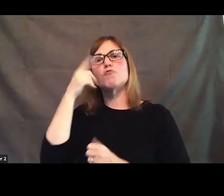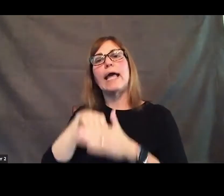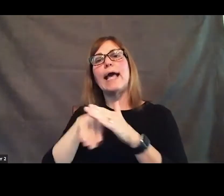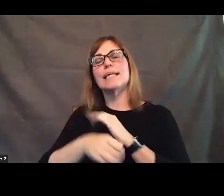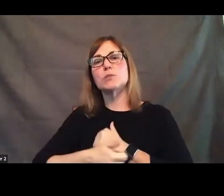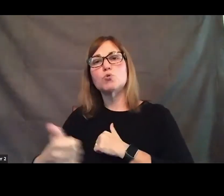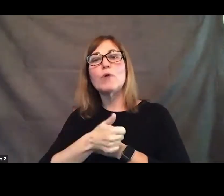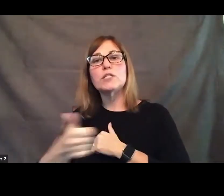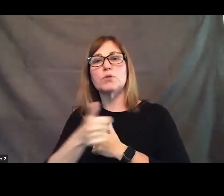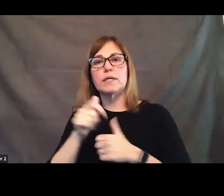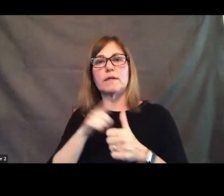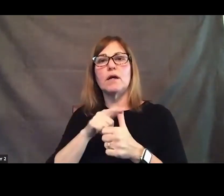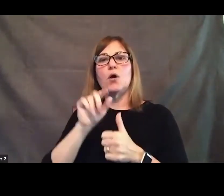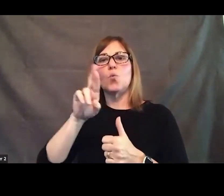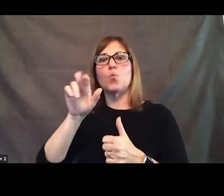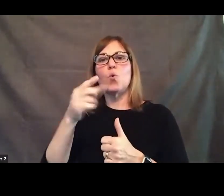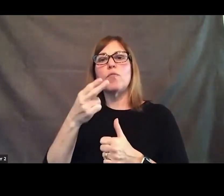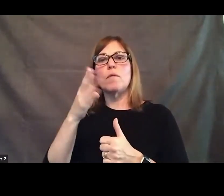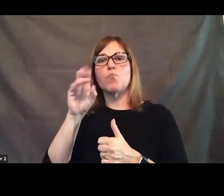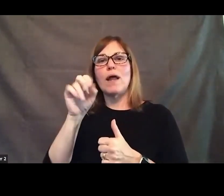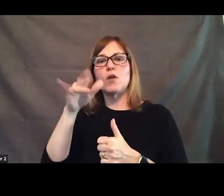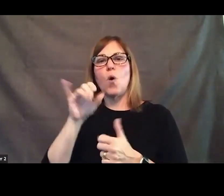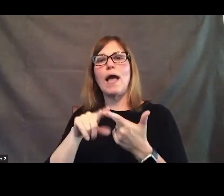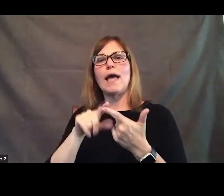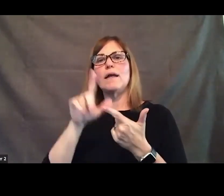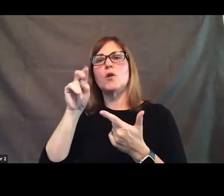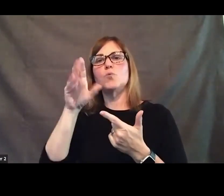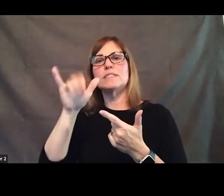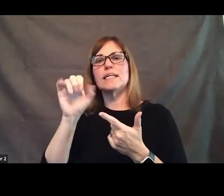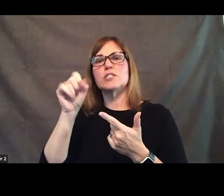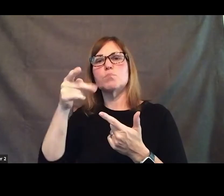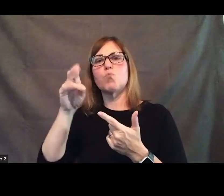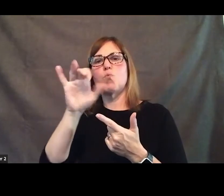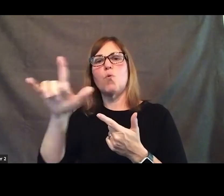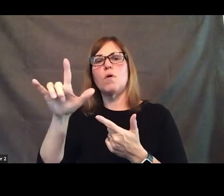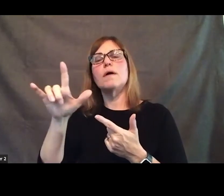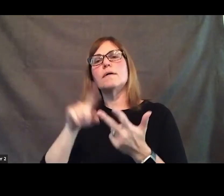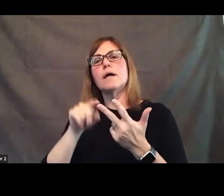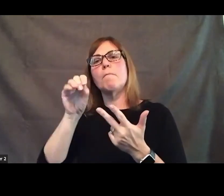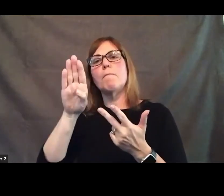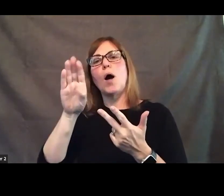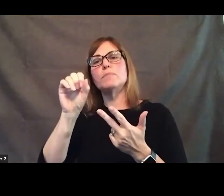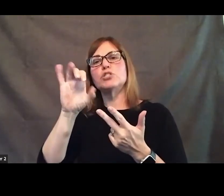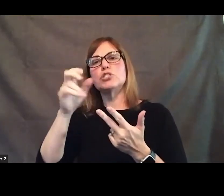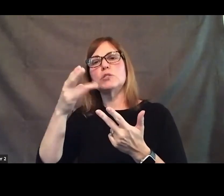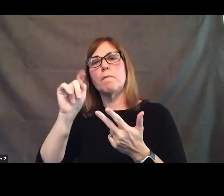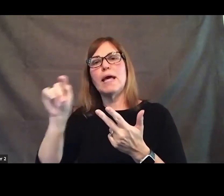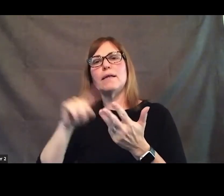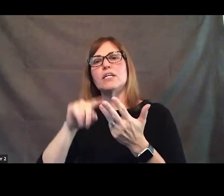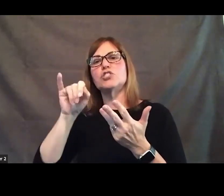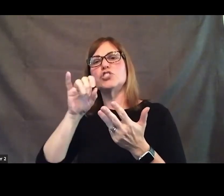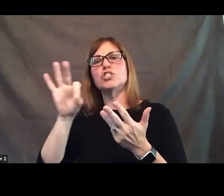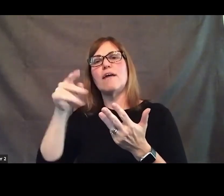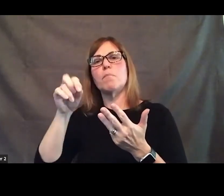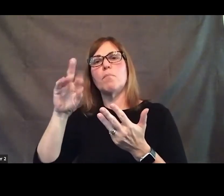transportation, Ruth Brenyo and Lucy Sproul, as well as Bob Smith and Jeff Parker. I also learned from many of our panelists